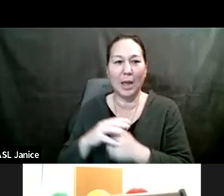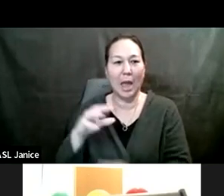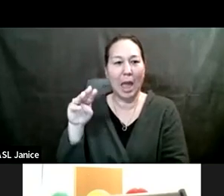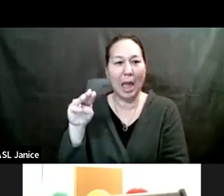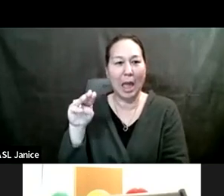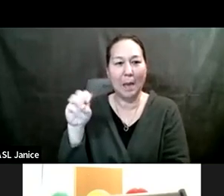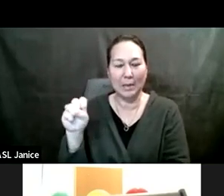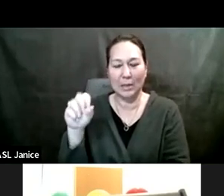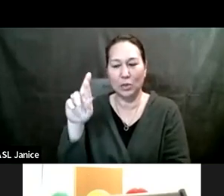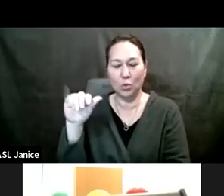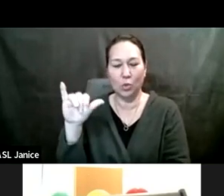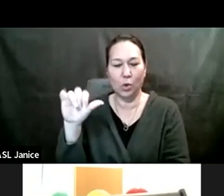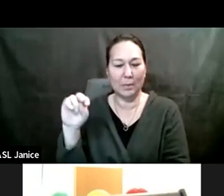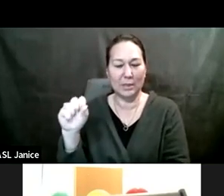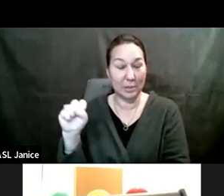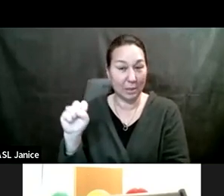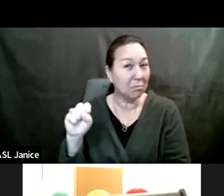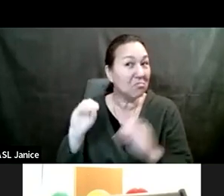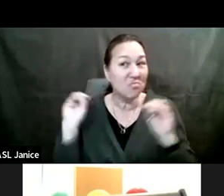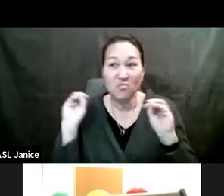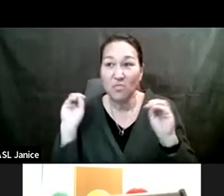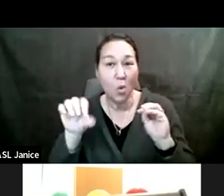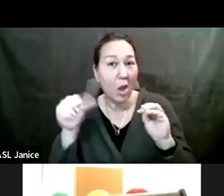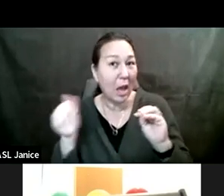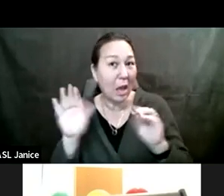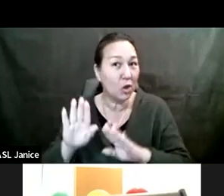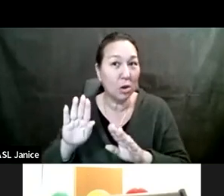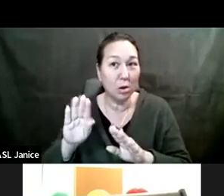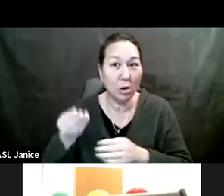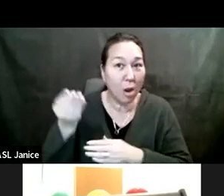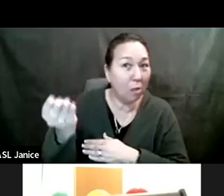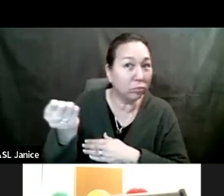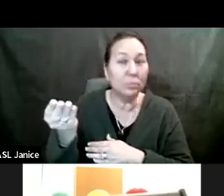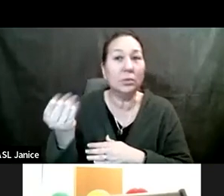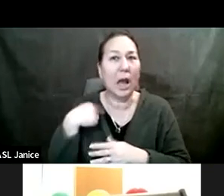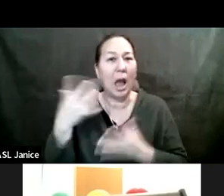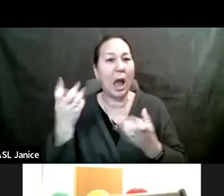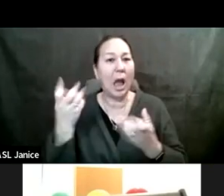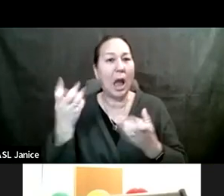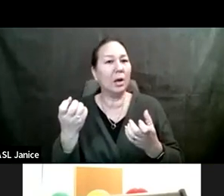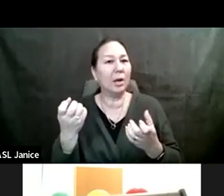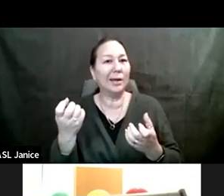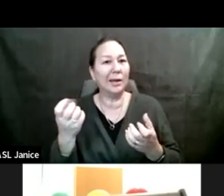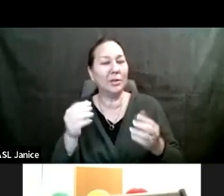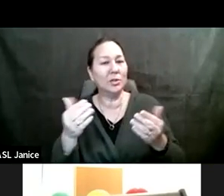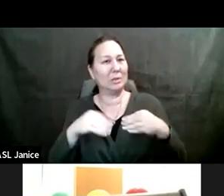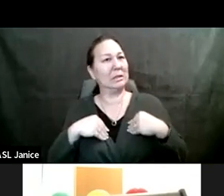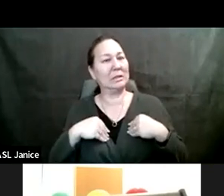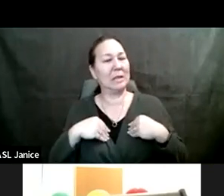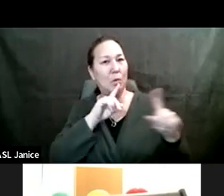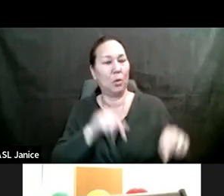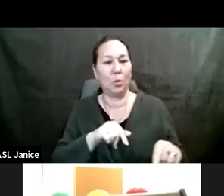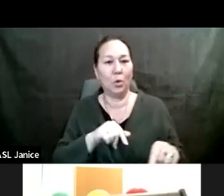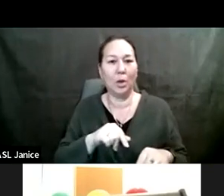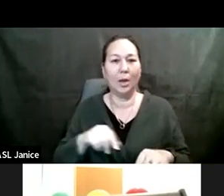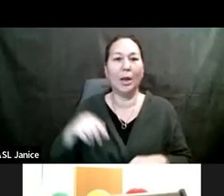discussion I'd like to entertain a motion to receive the superintendent's report is there a motion so moved thank you is there a